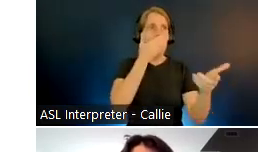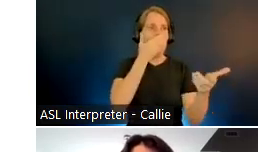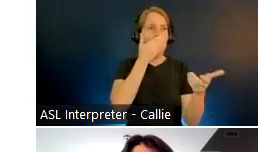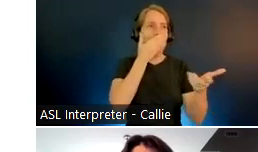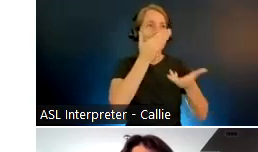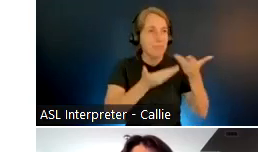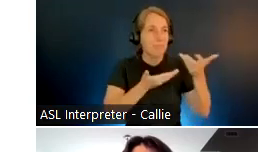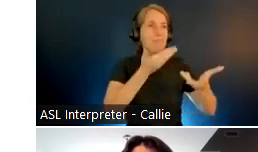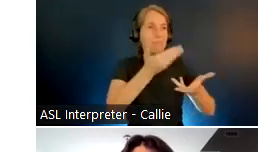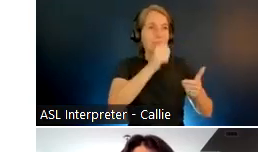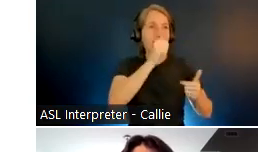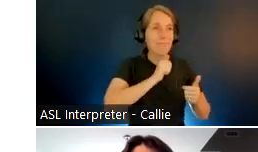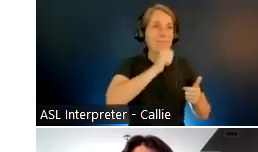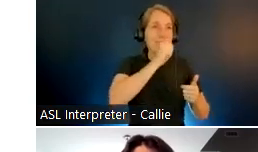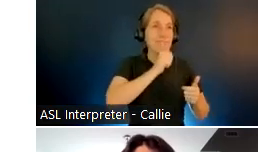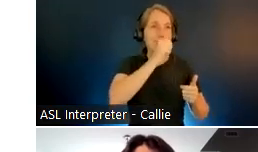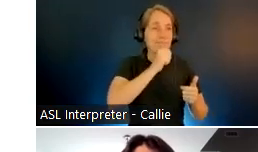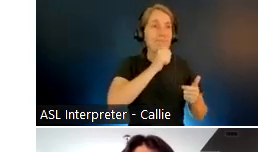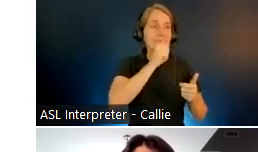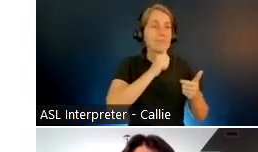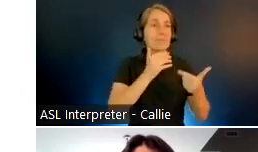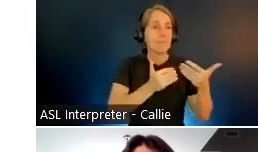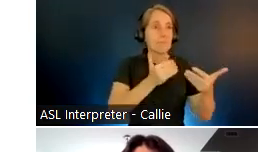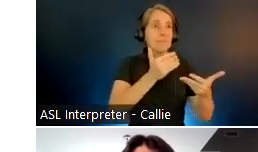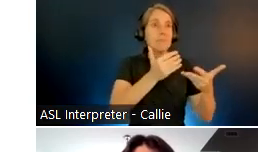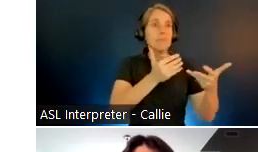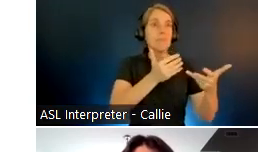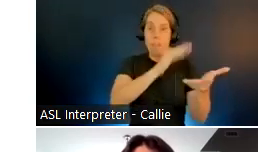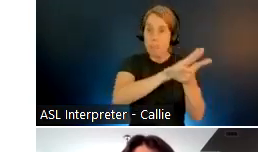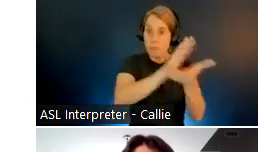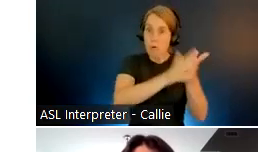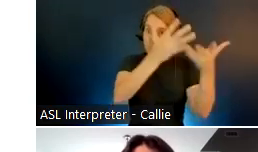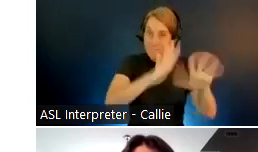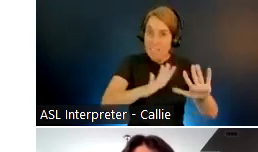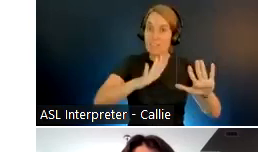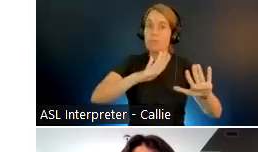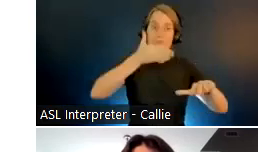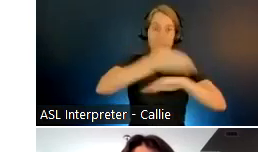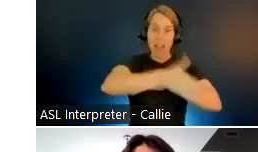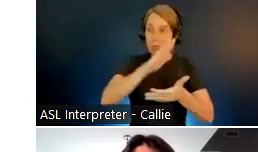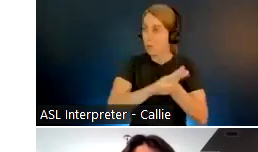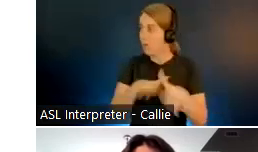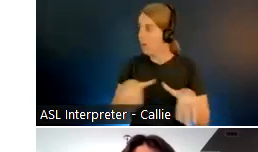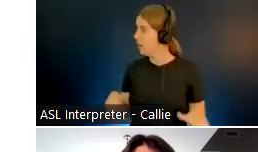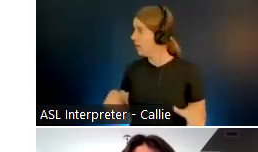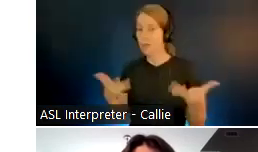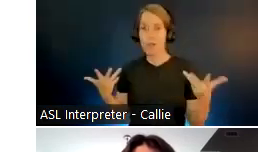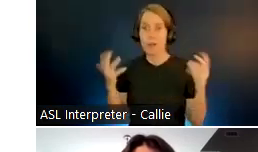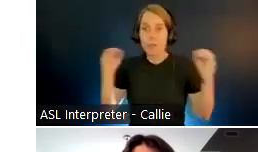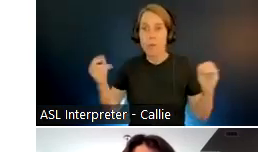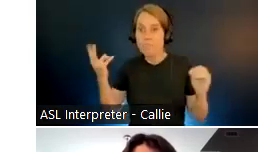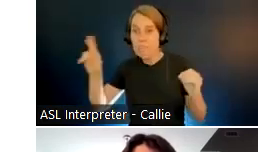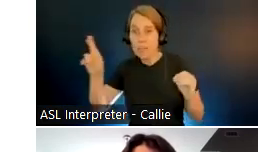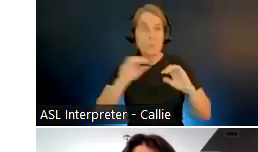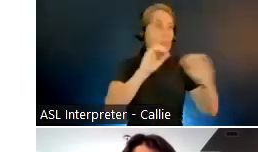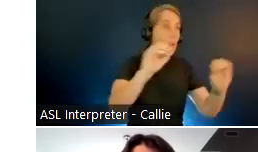services. That is just a terrible place. We've helped some individuals in that situation, and it's a really bad